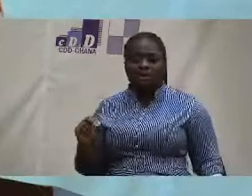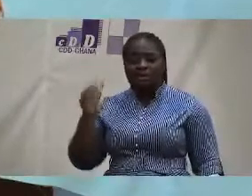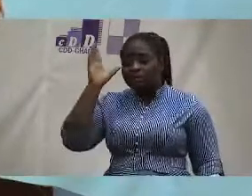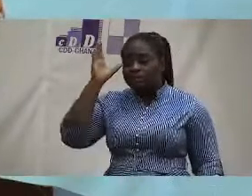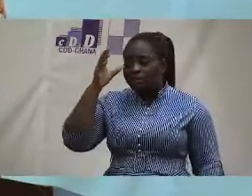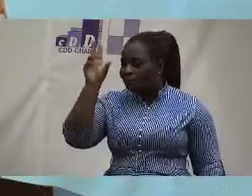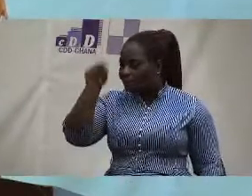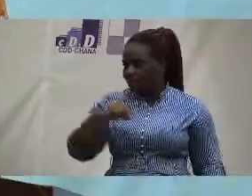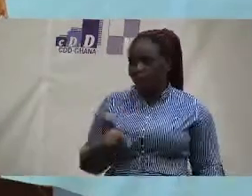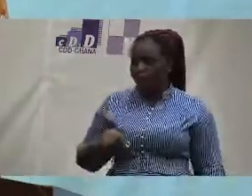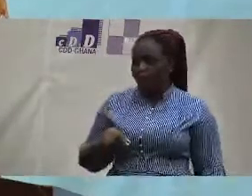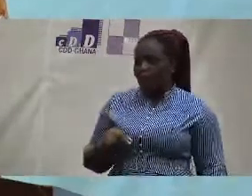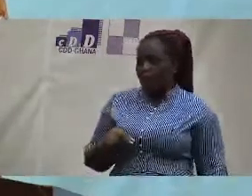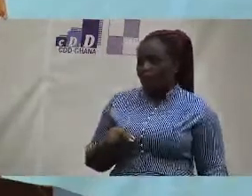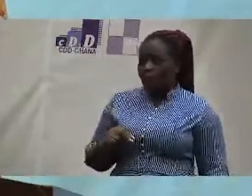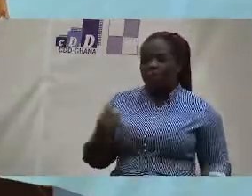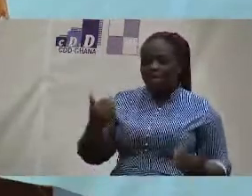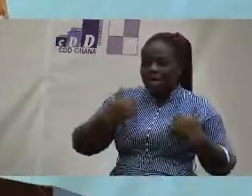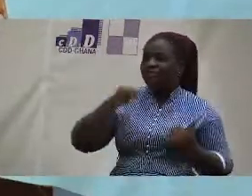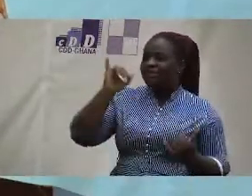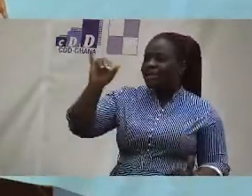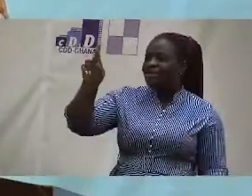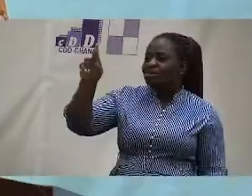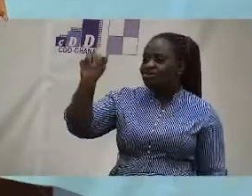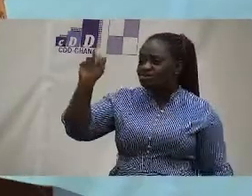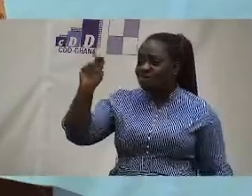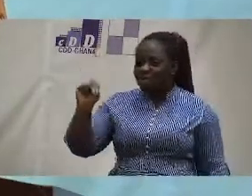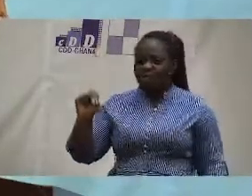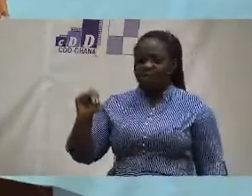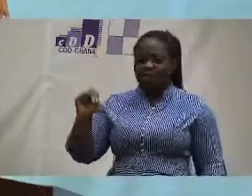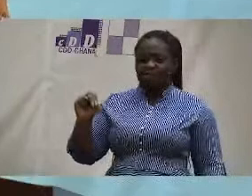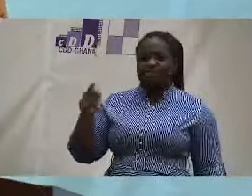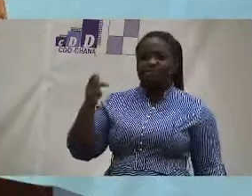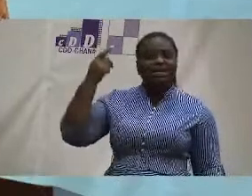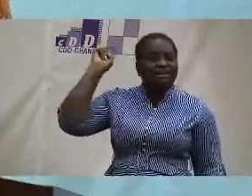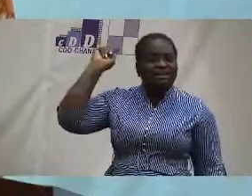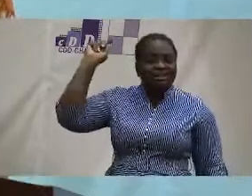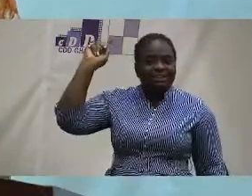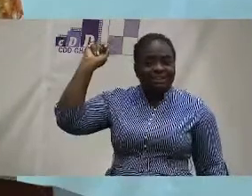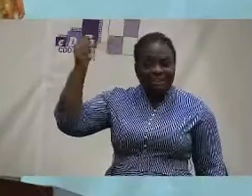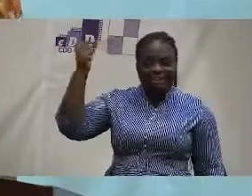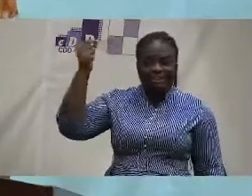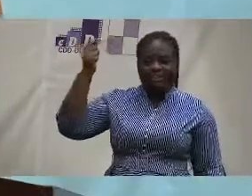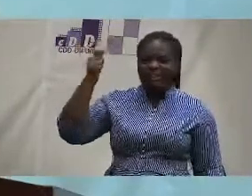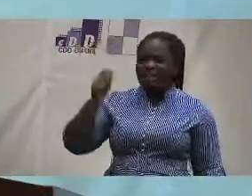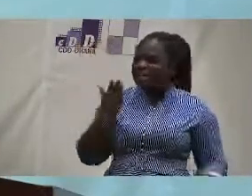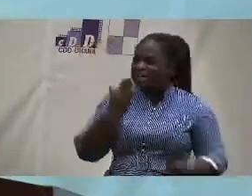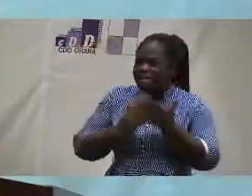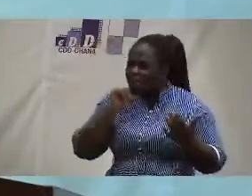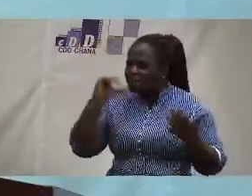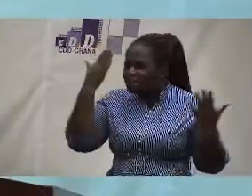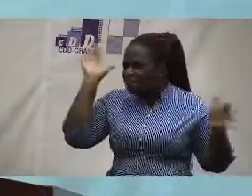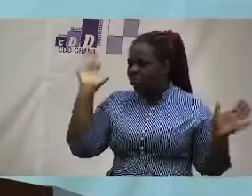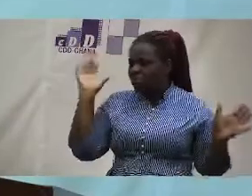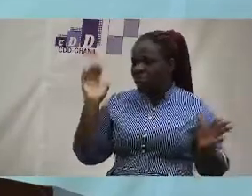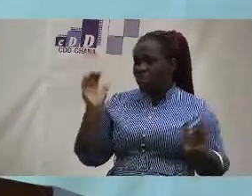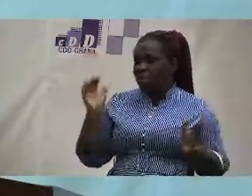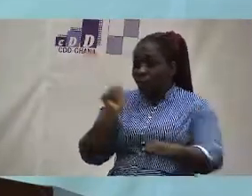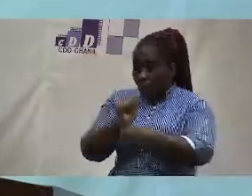fixated on. You have Iran, you have Turkey, you have even ones we don't even know are actually